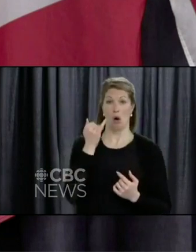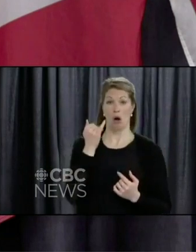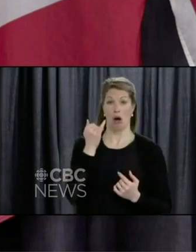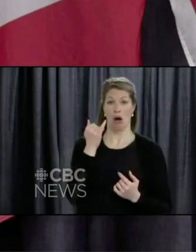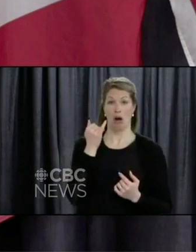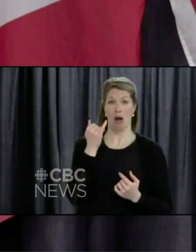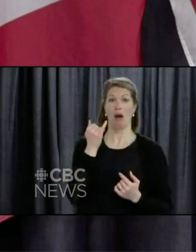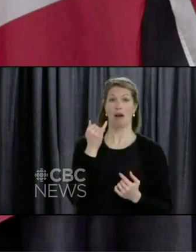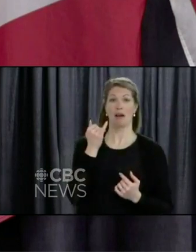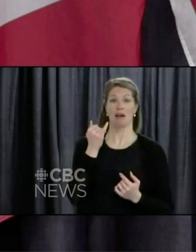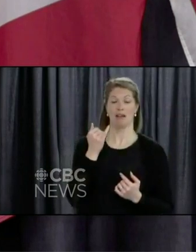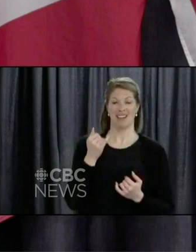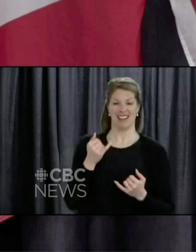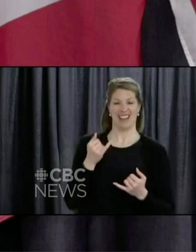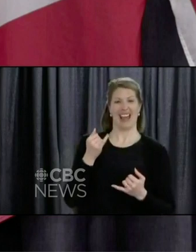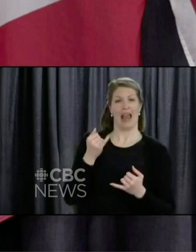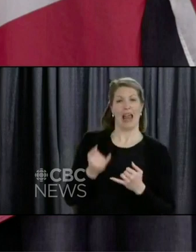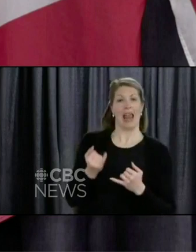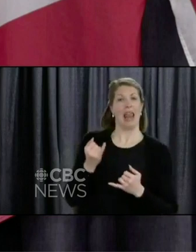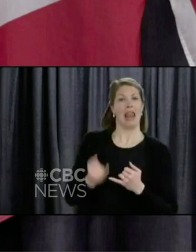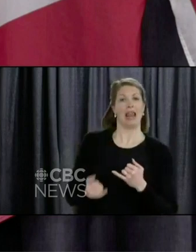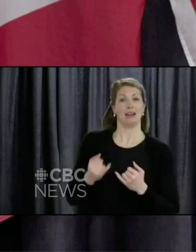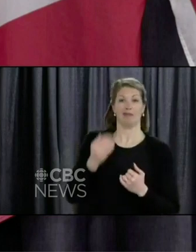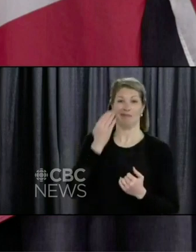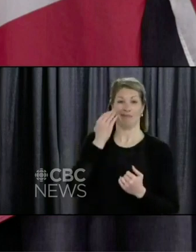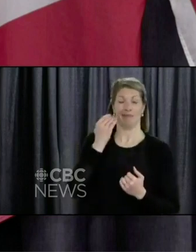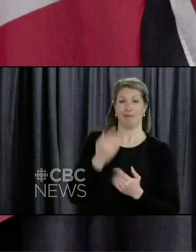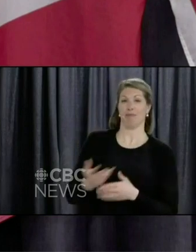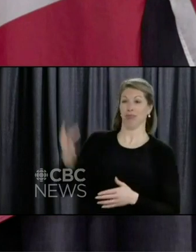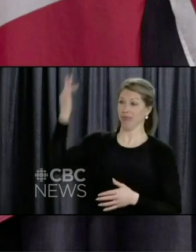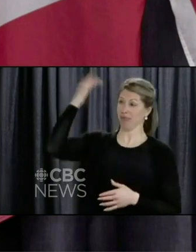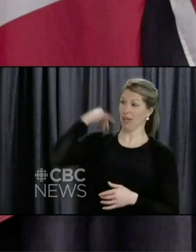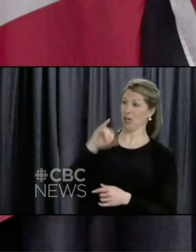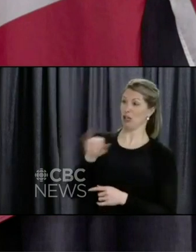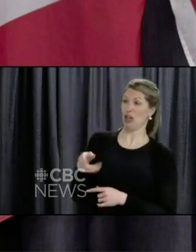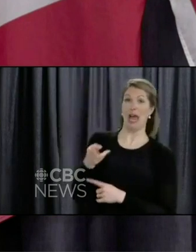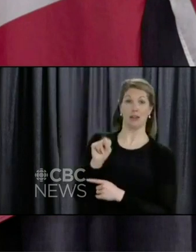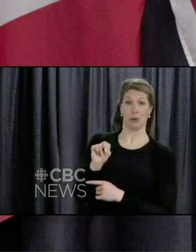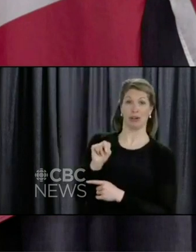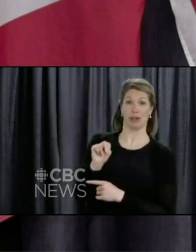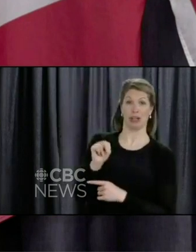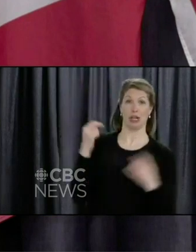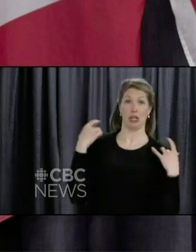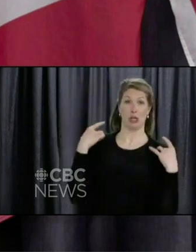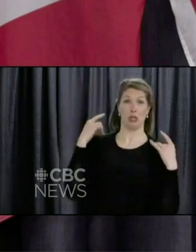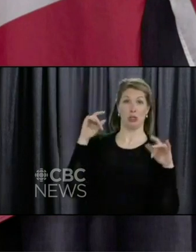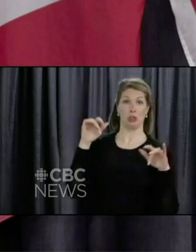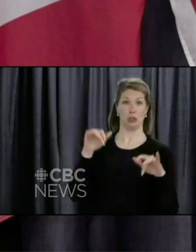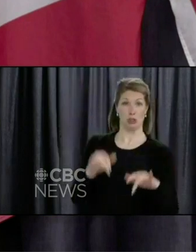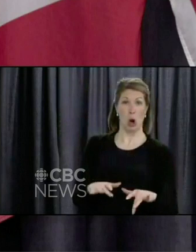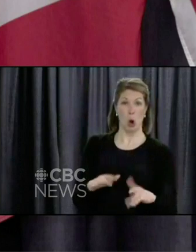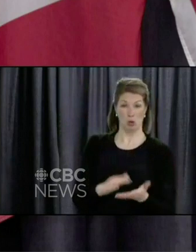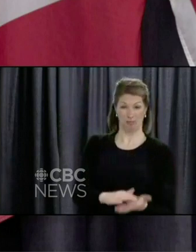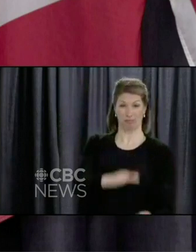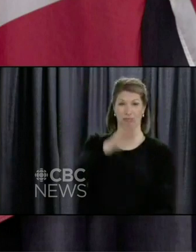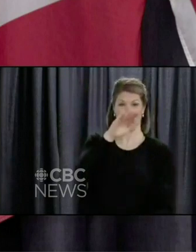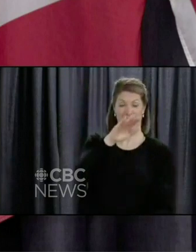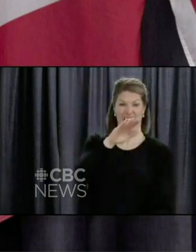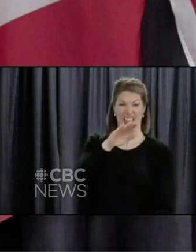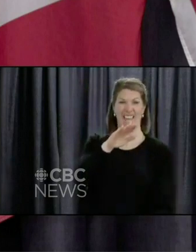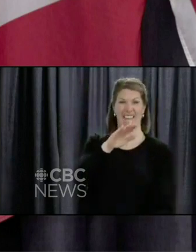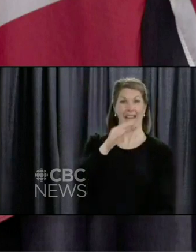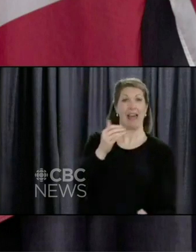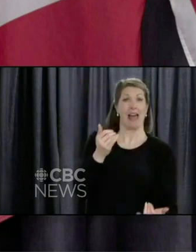the snow event in St. John's that we first started looking at planning for this pandemic. We're actually now into